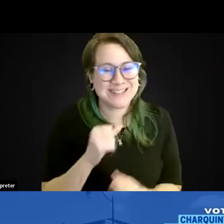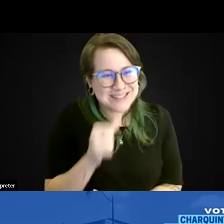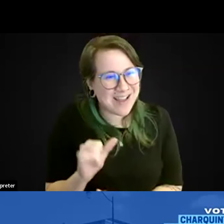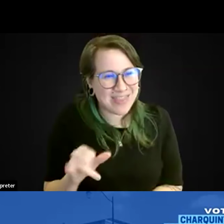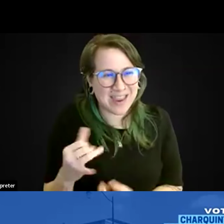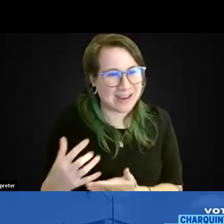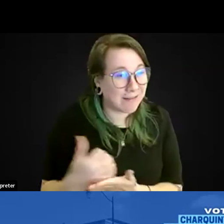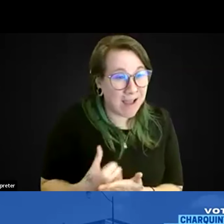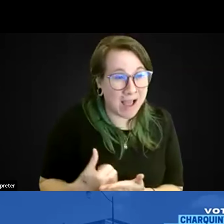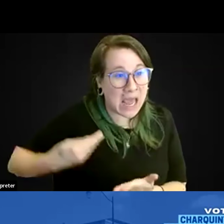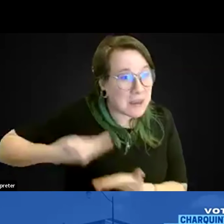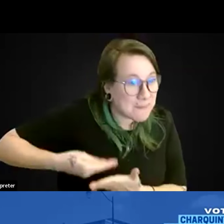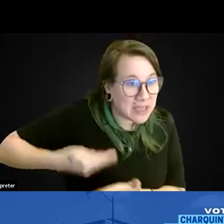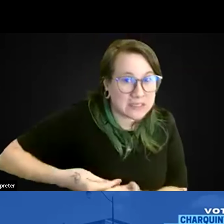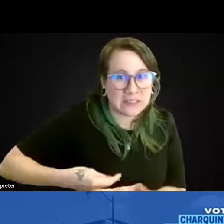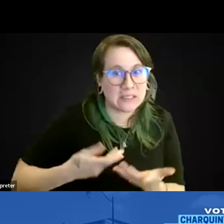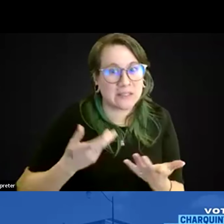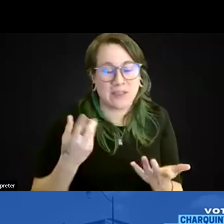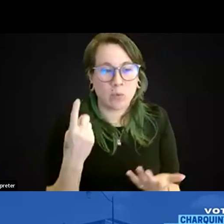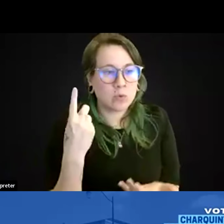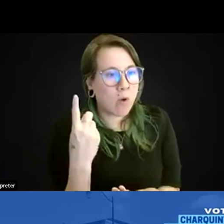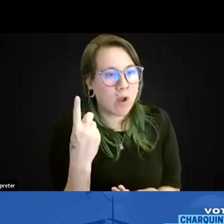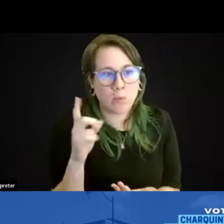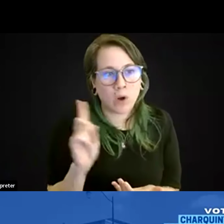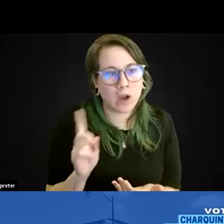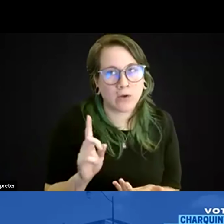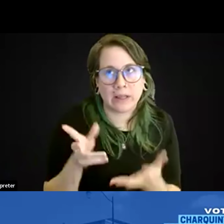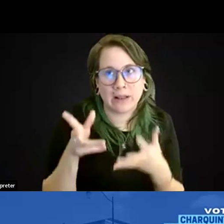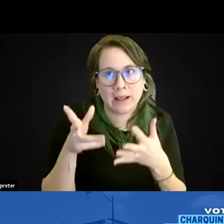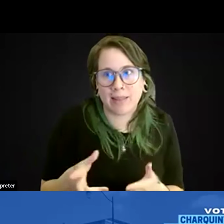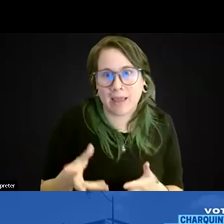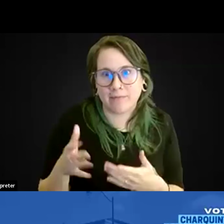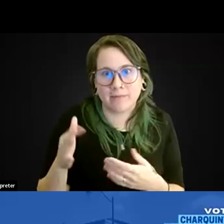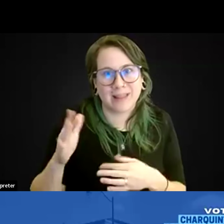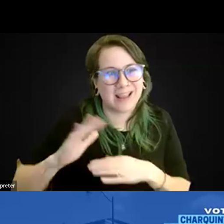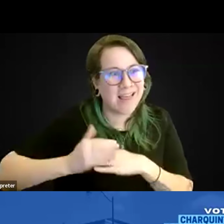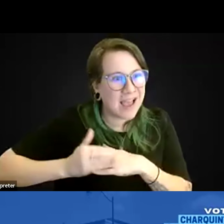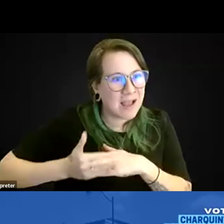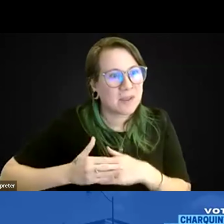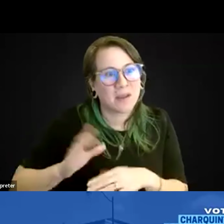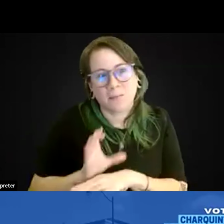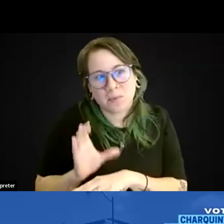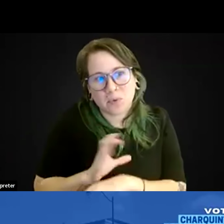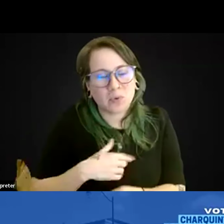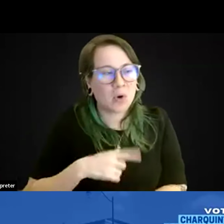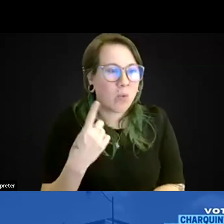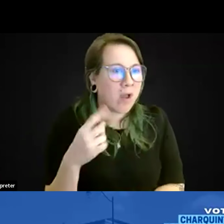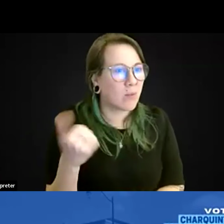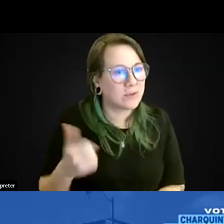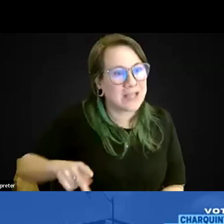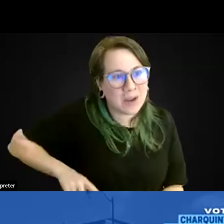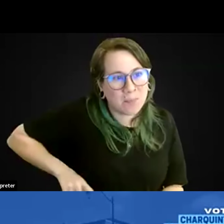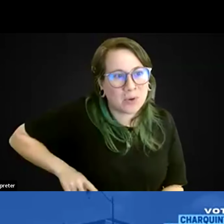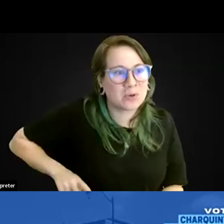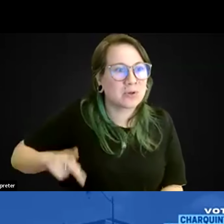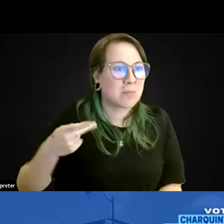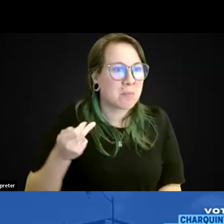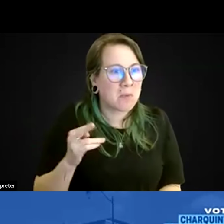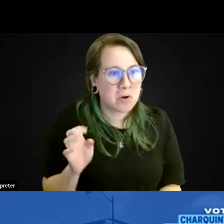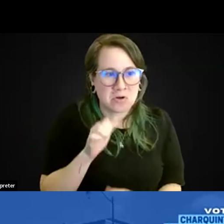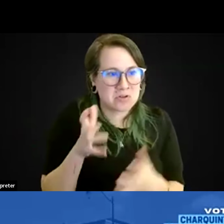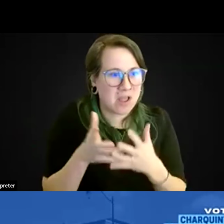got the money. It's more. There was one where he left. It was a computer. The other one was like a handbag with not